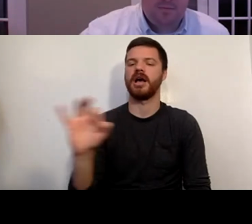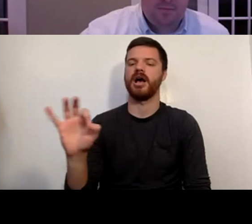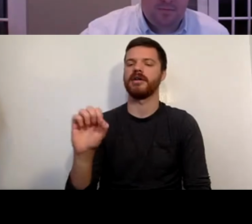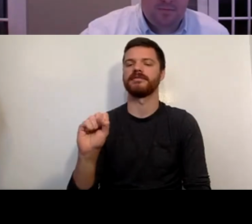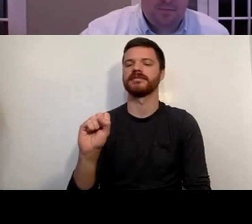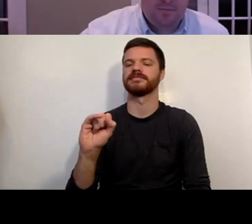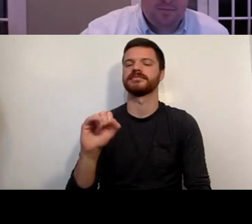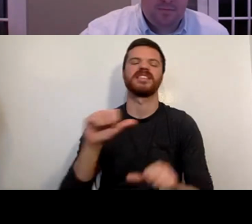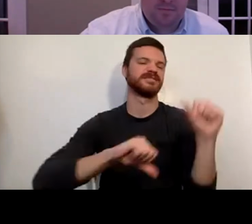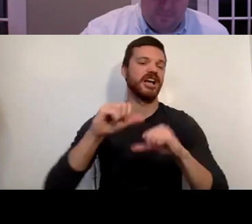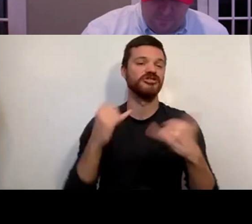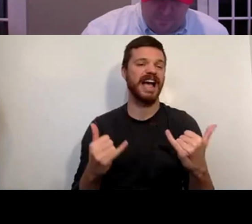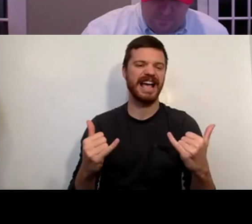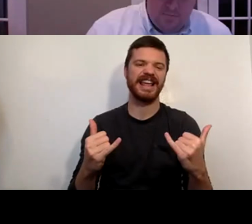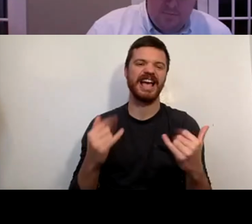thin there at this point.